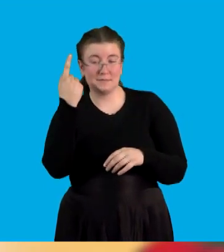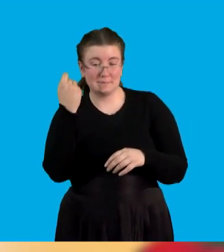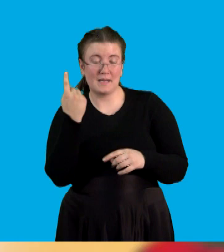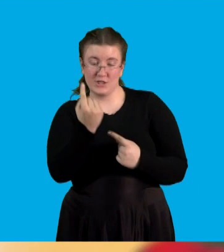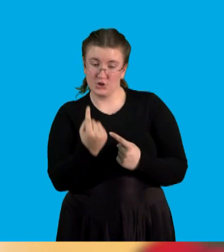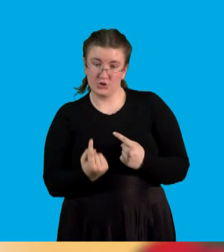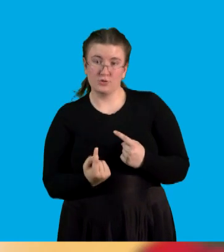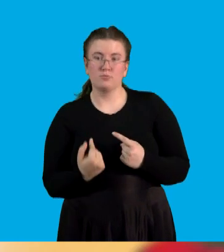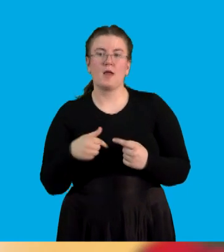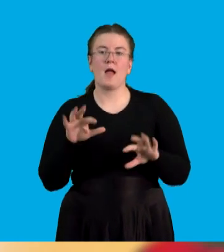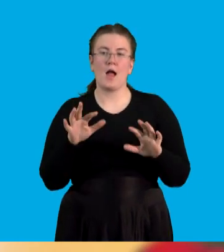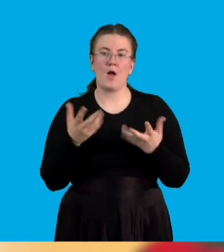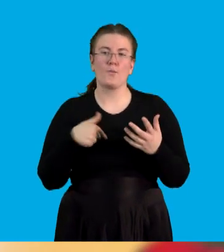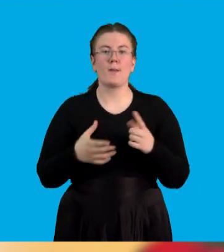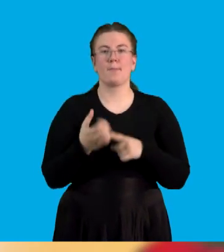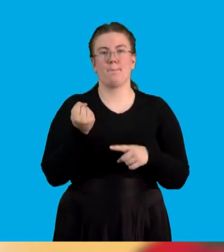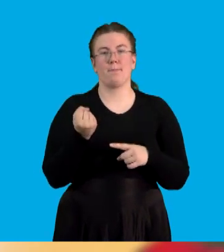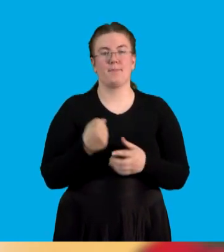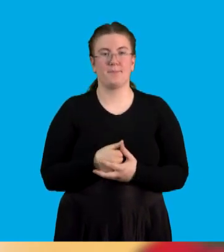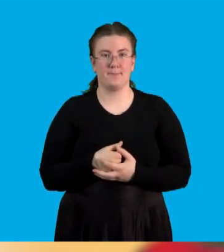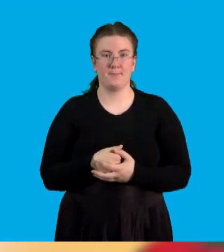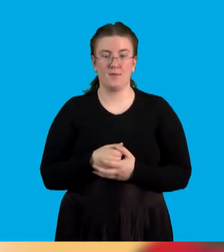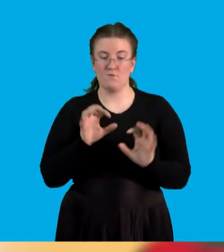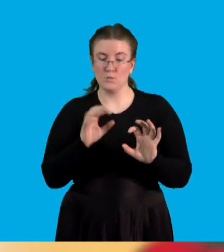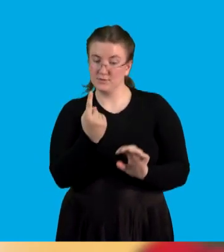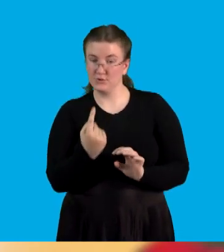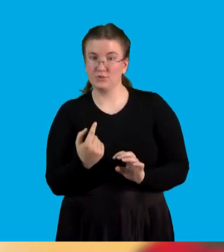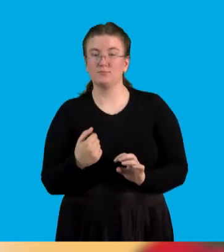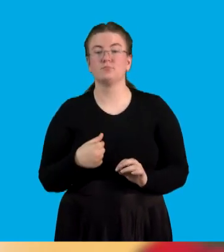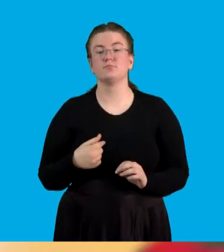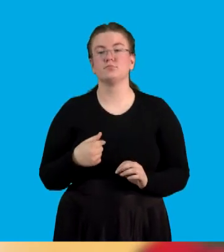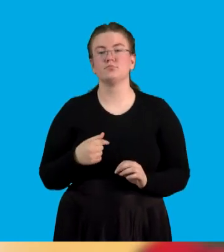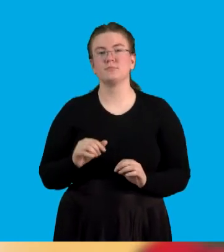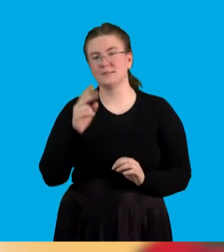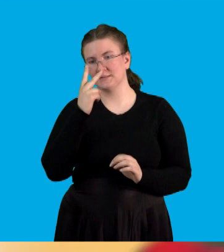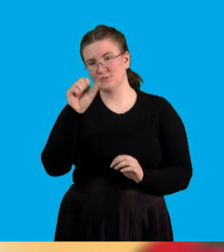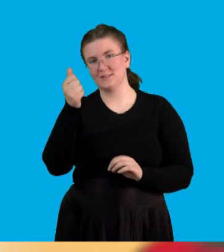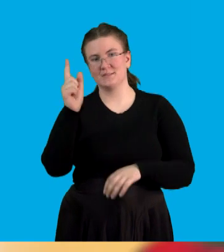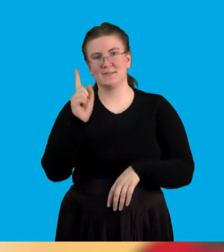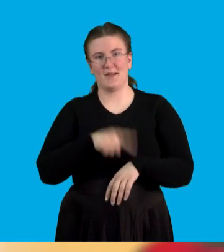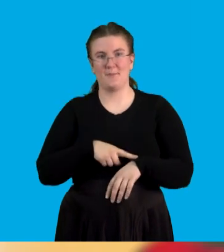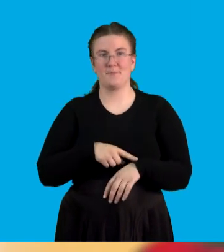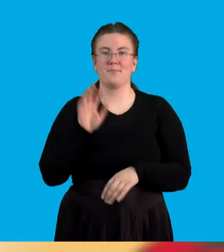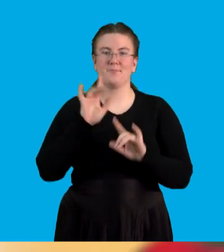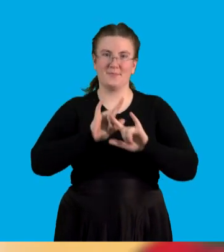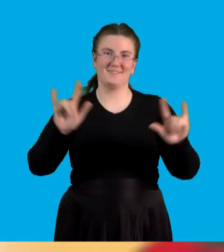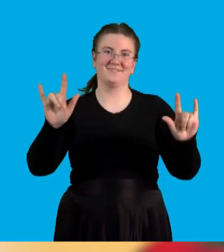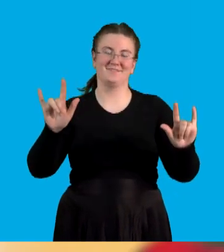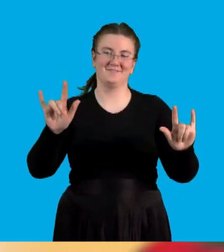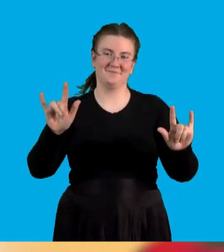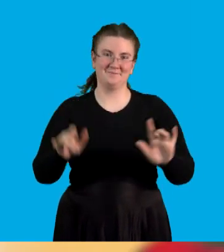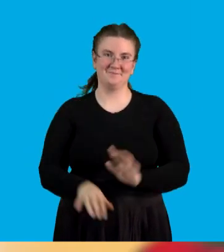you know what each of those forces entail and how do we actually get those forces. So until I see you next time,